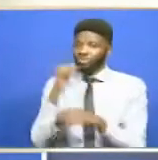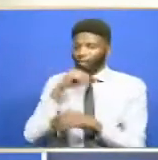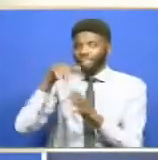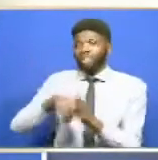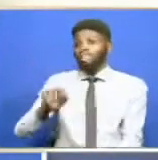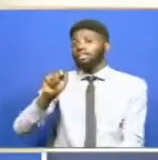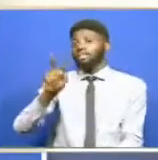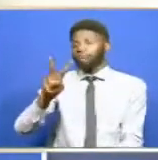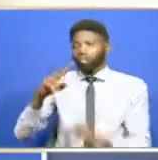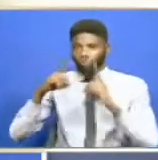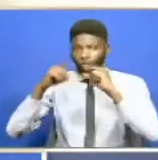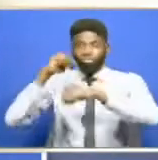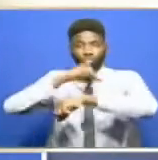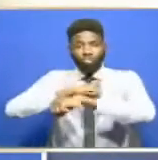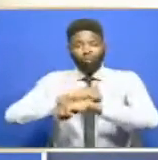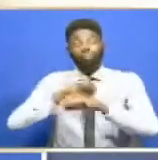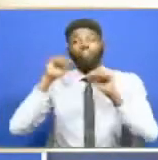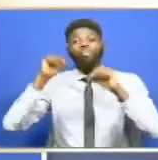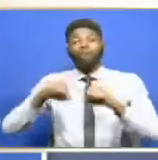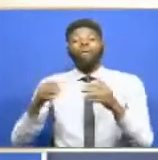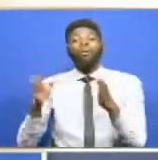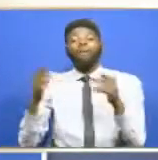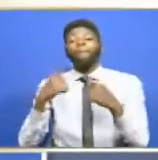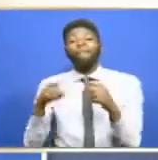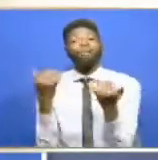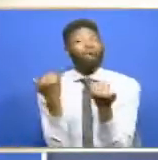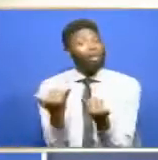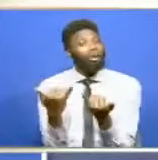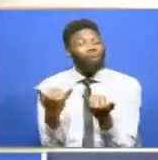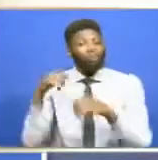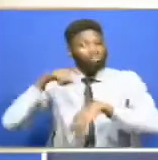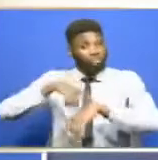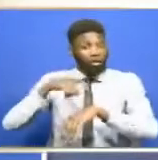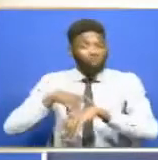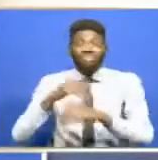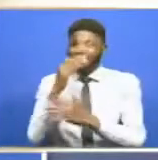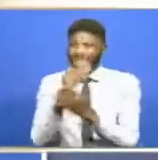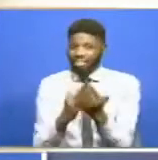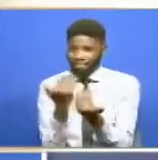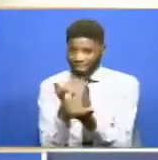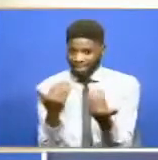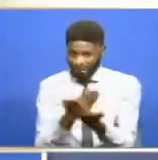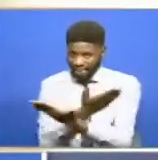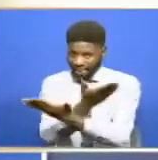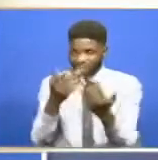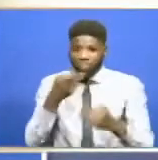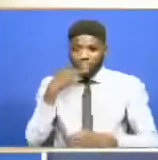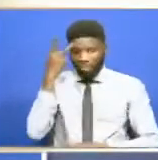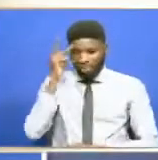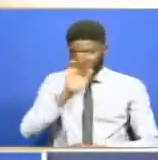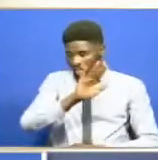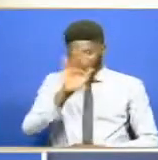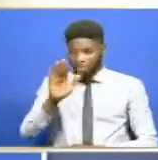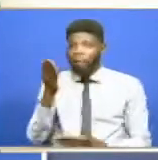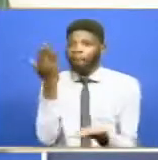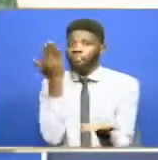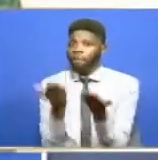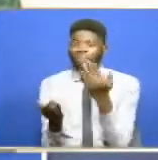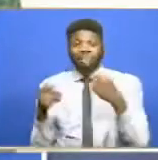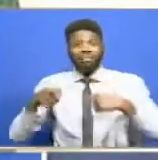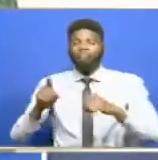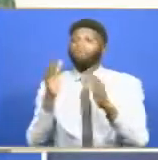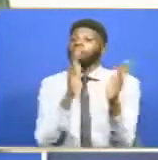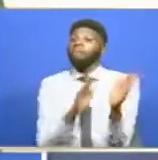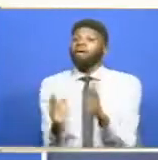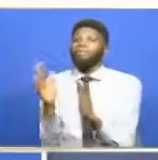school might open, but at this time, like, there are some kids that their parents, maybe they have organized for them